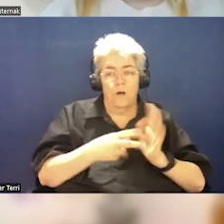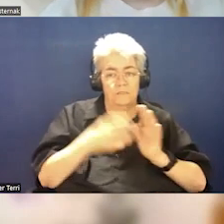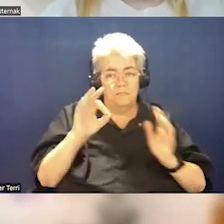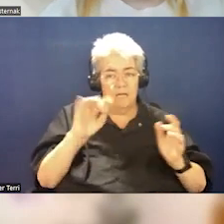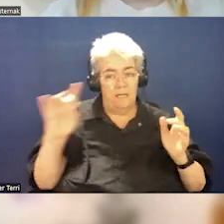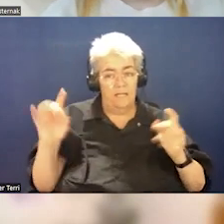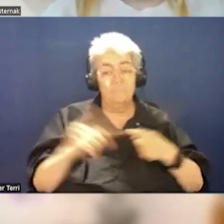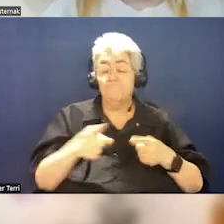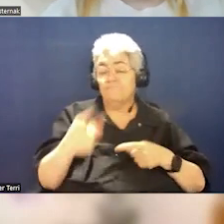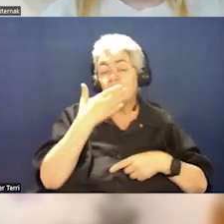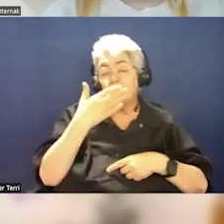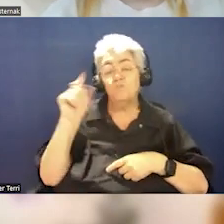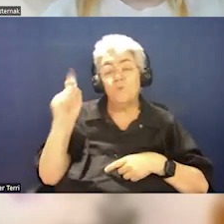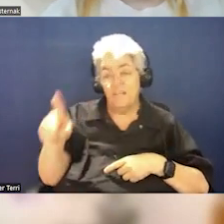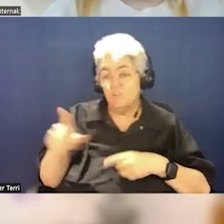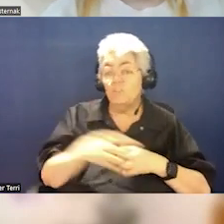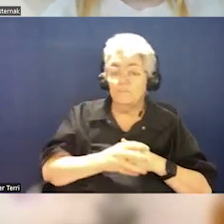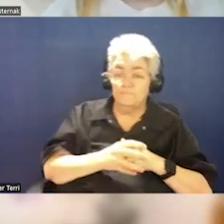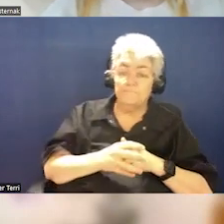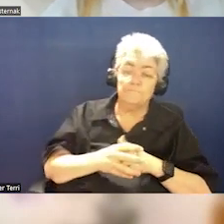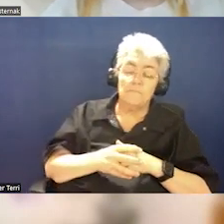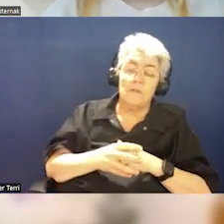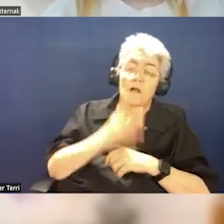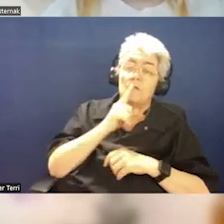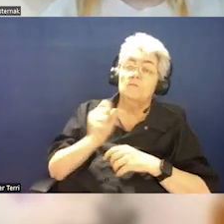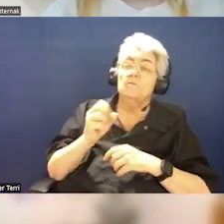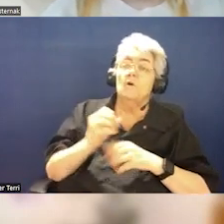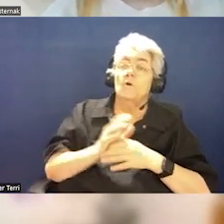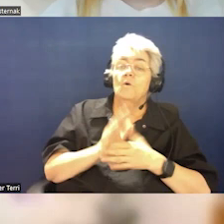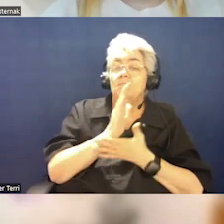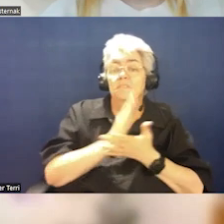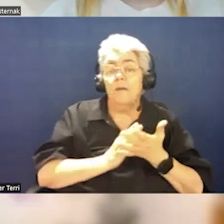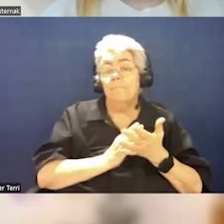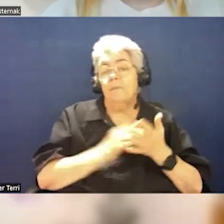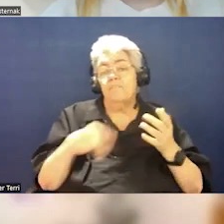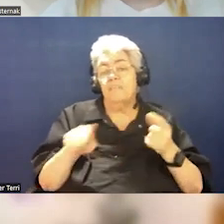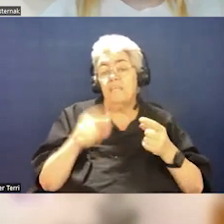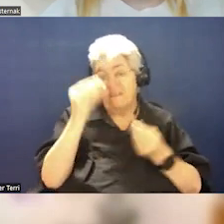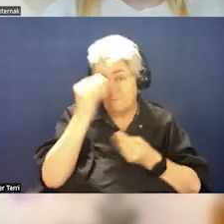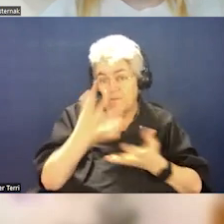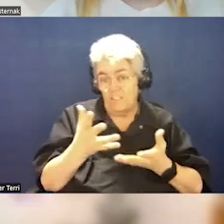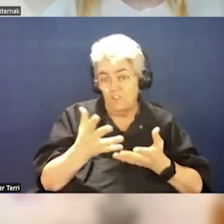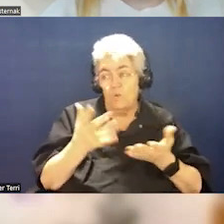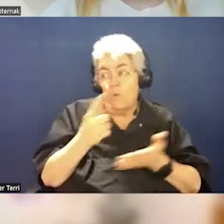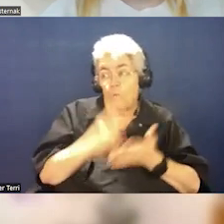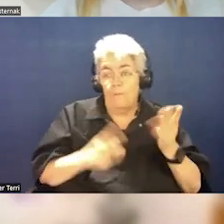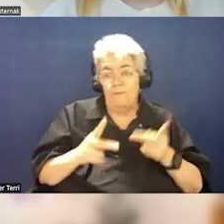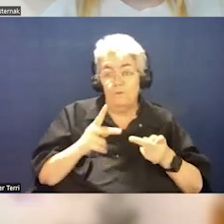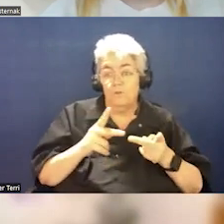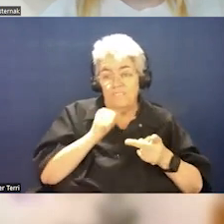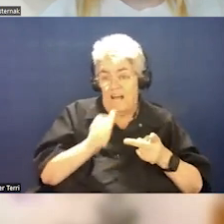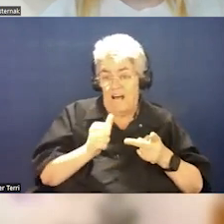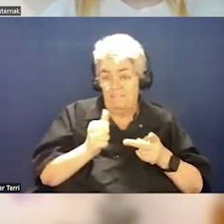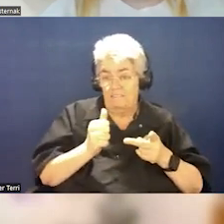Yeah, that's a good question. So some of the kind of information that people didn't get right, we do